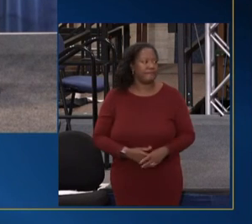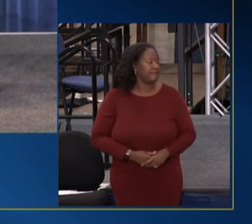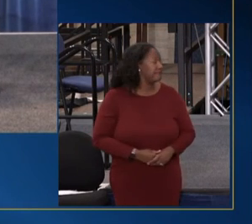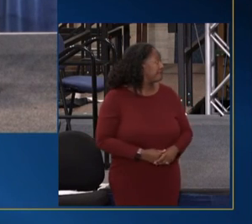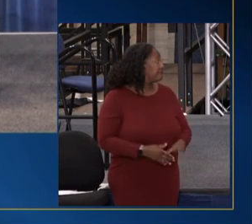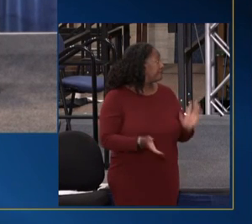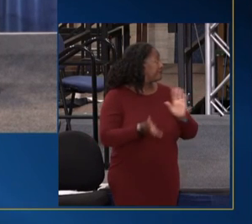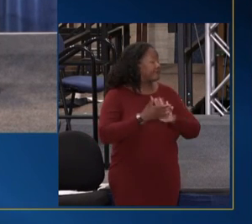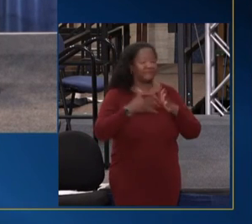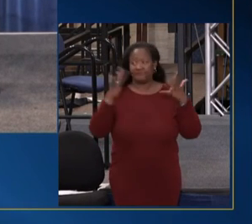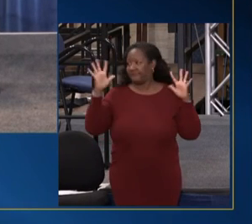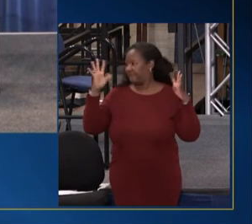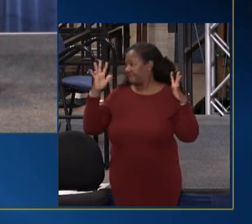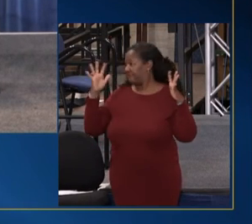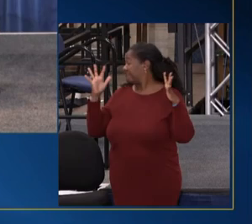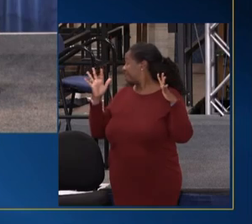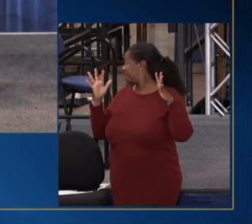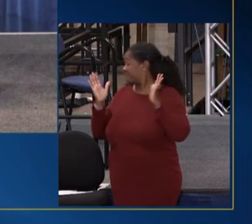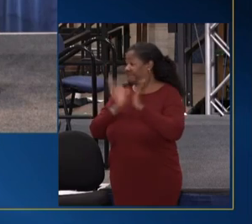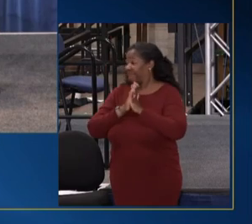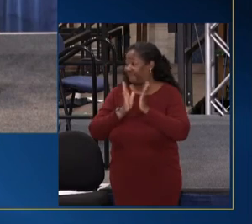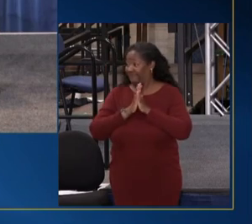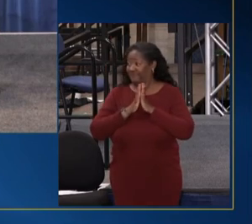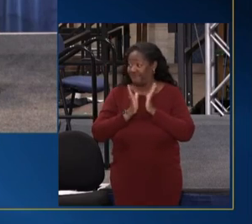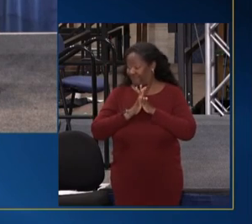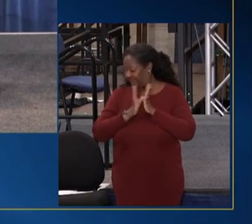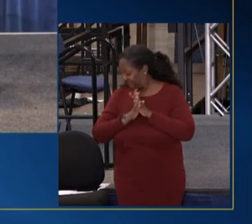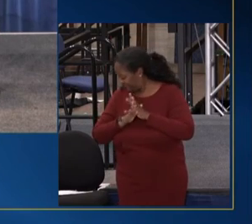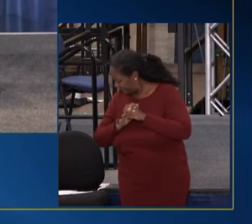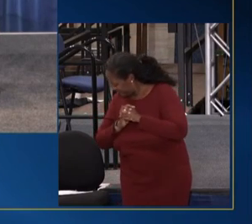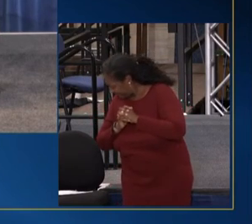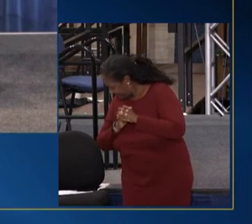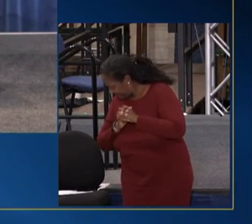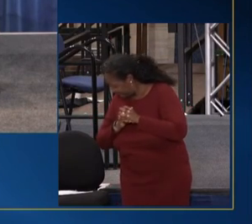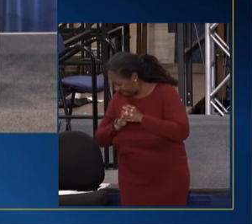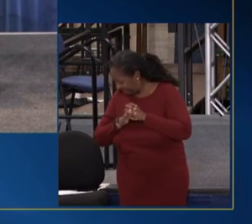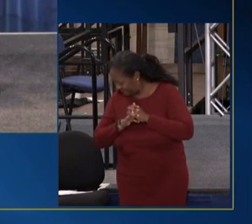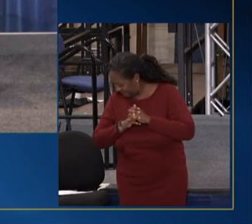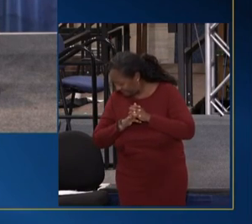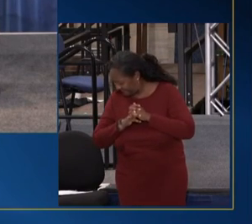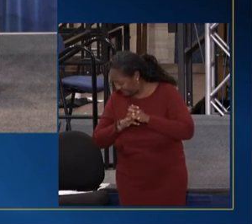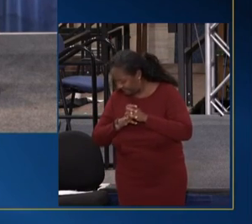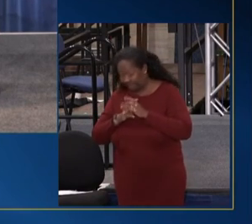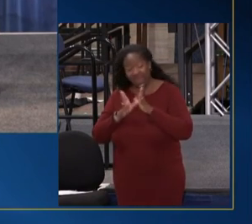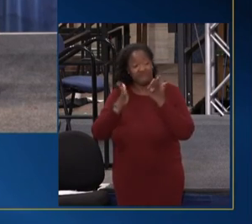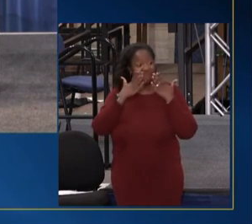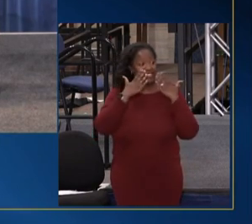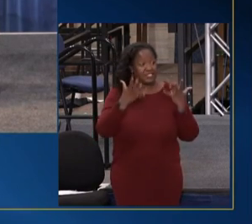Thank you so much, everybody. Thank you.